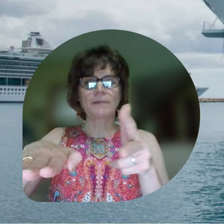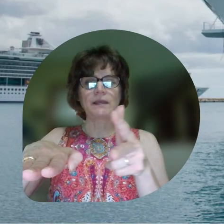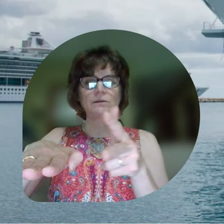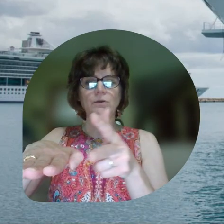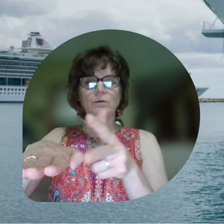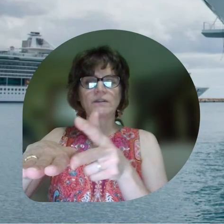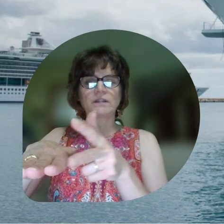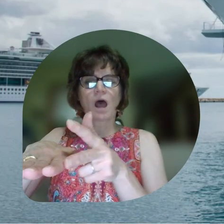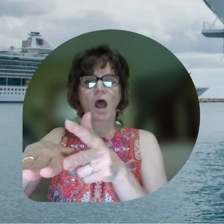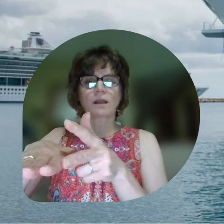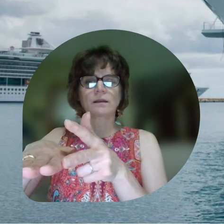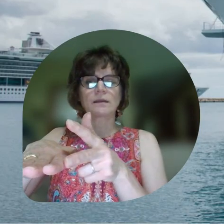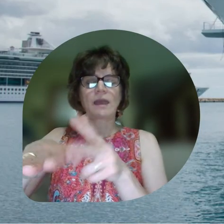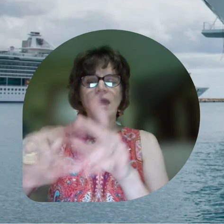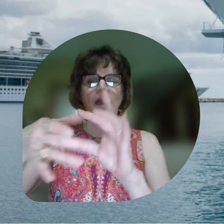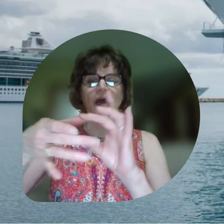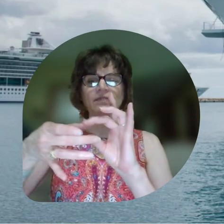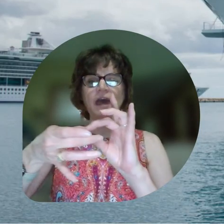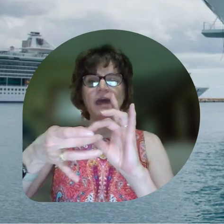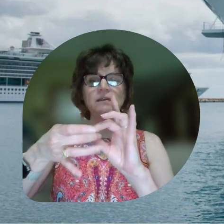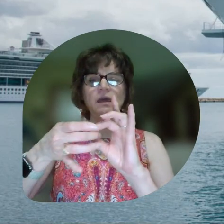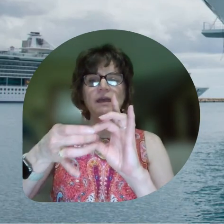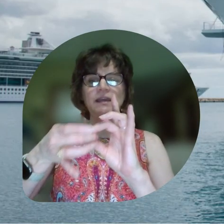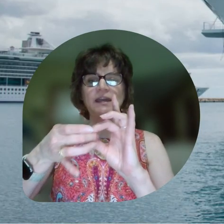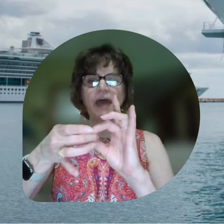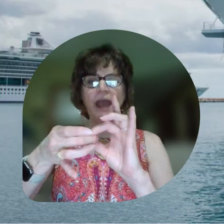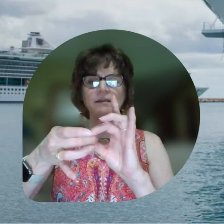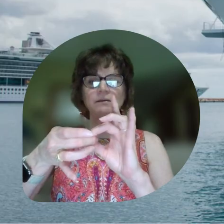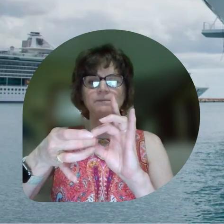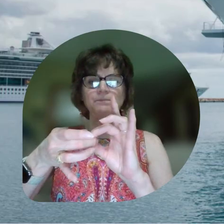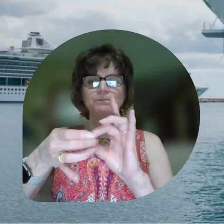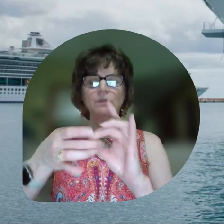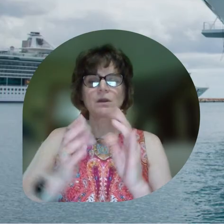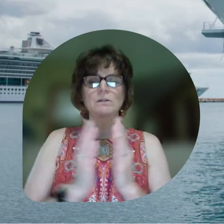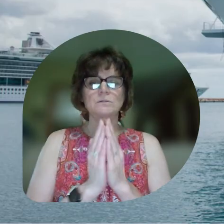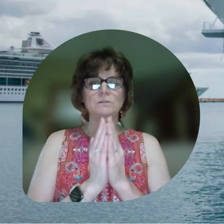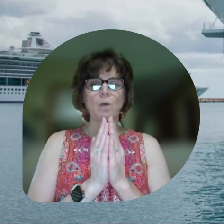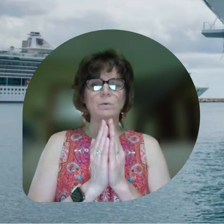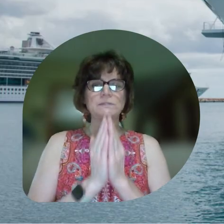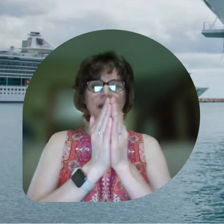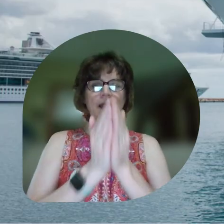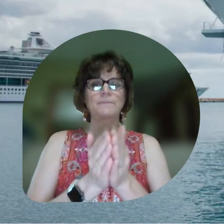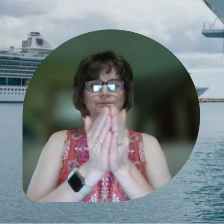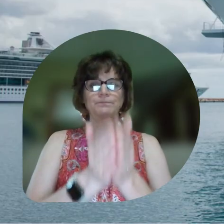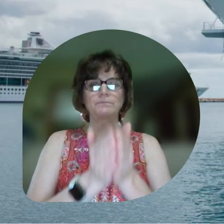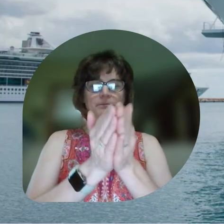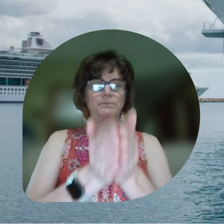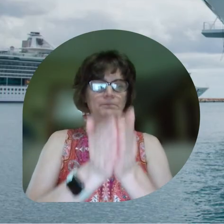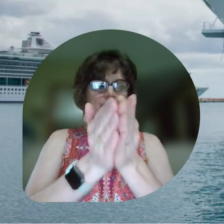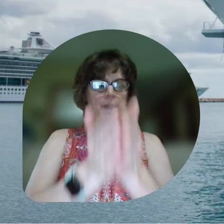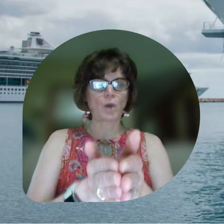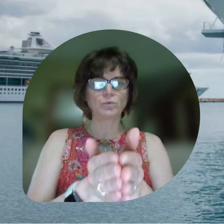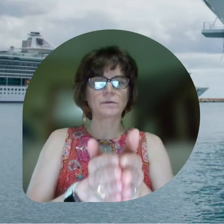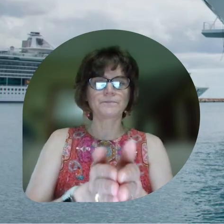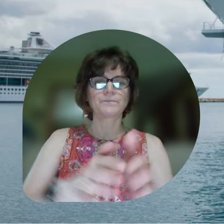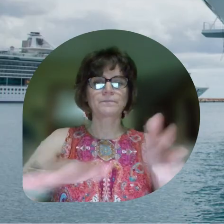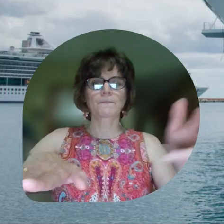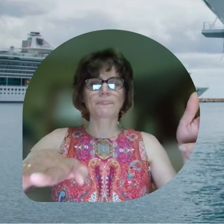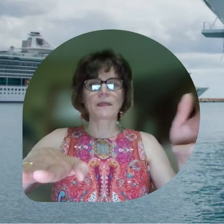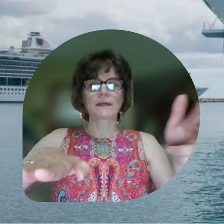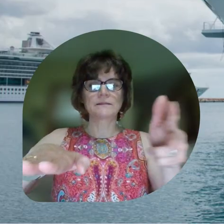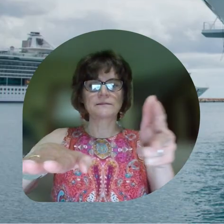it's coming to the dock, and then connect. So we would say boat,